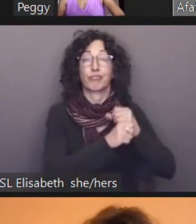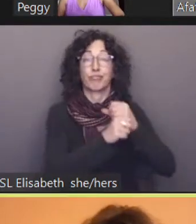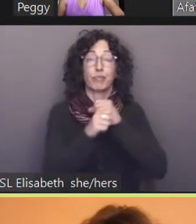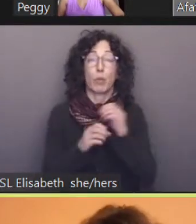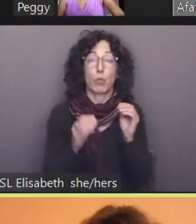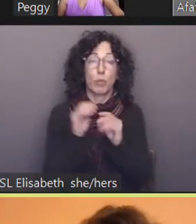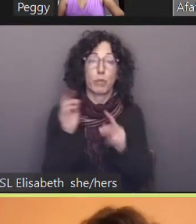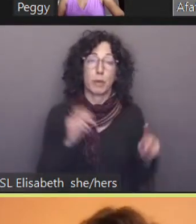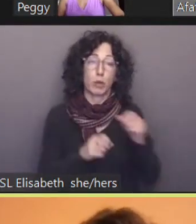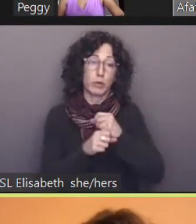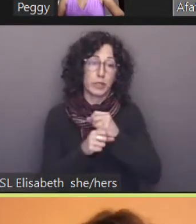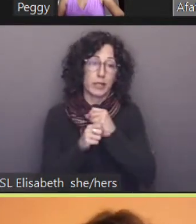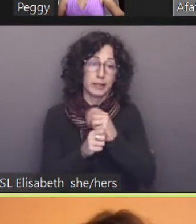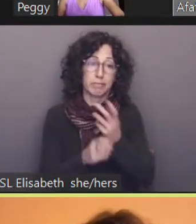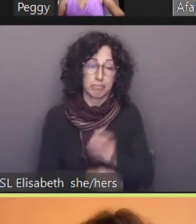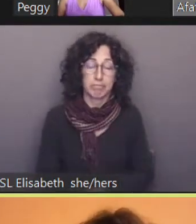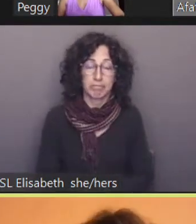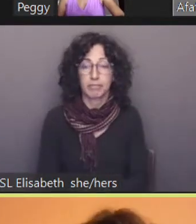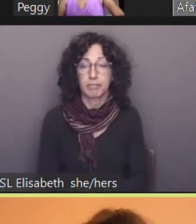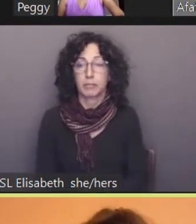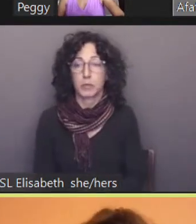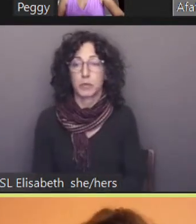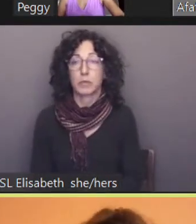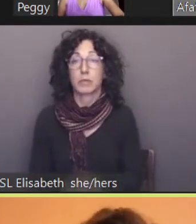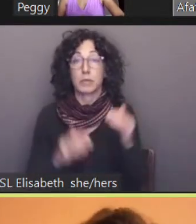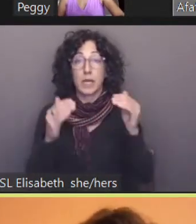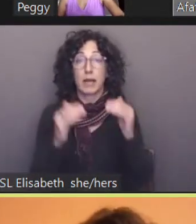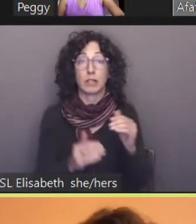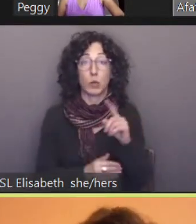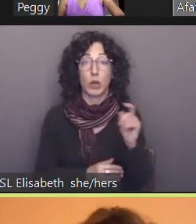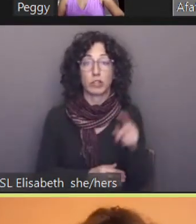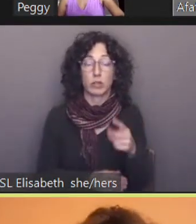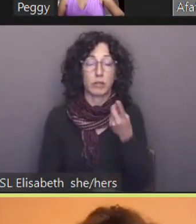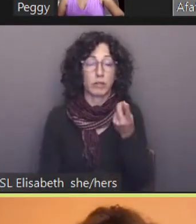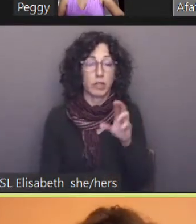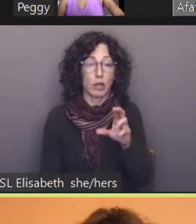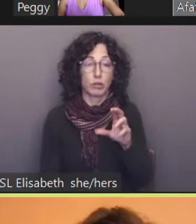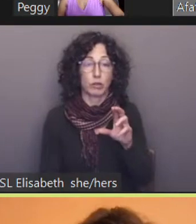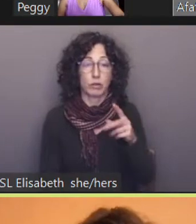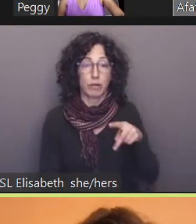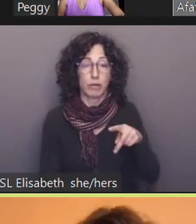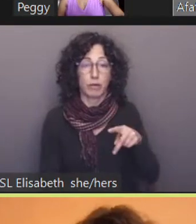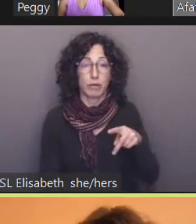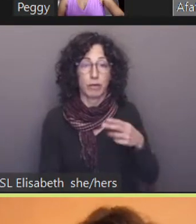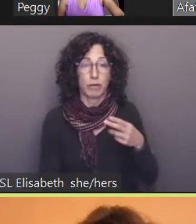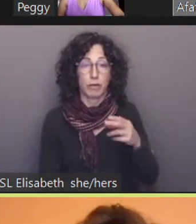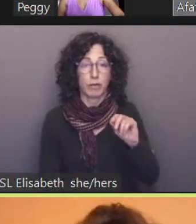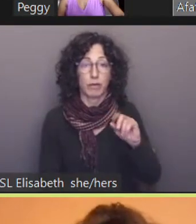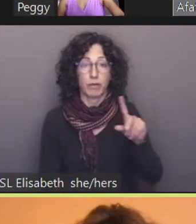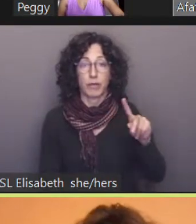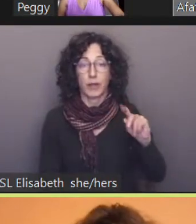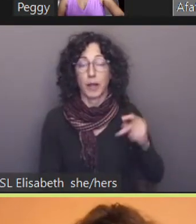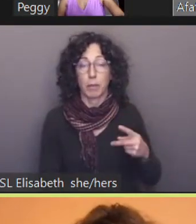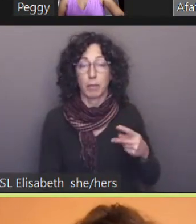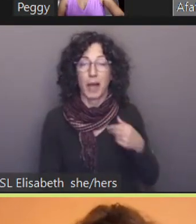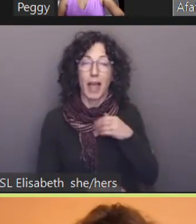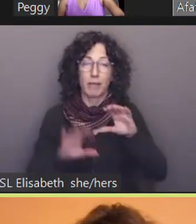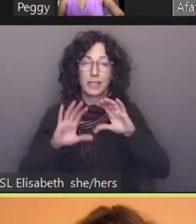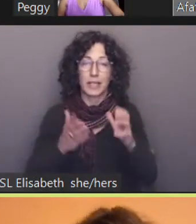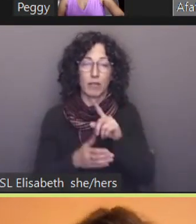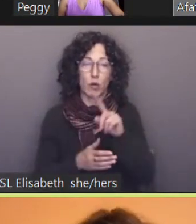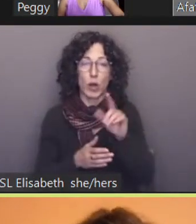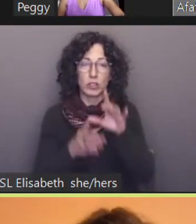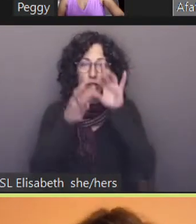Great, thank you. The next question is for Dr. Phillip. We actually have a set of questions that are all